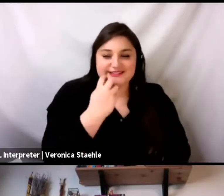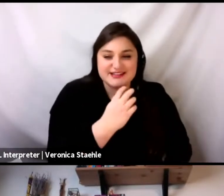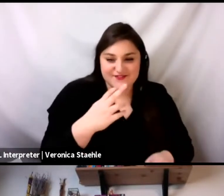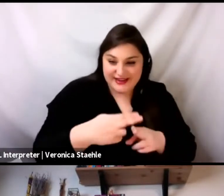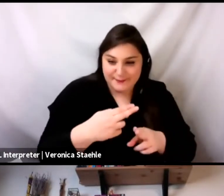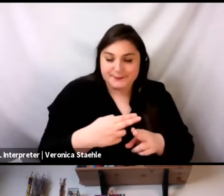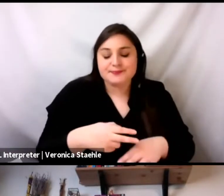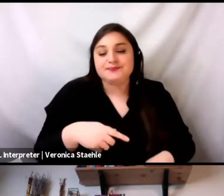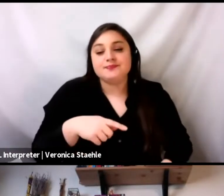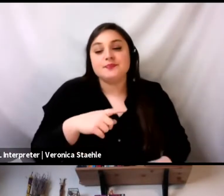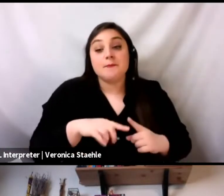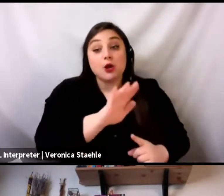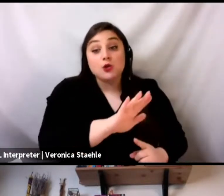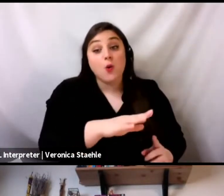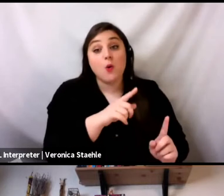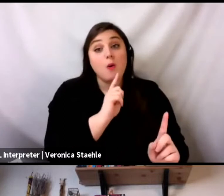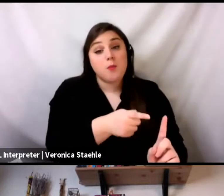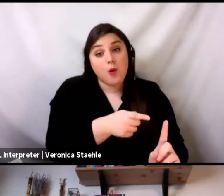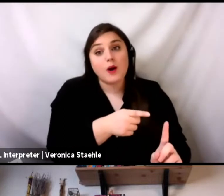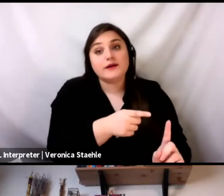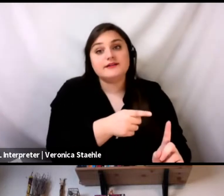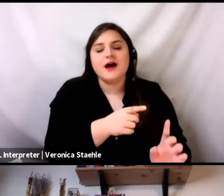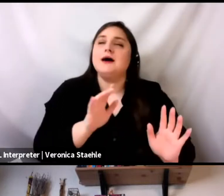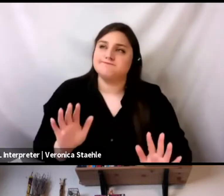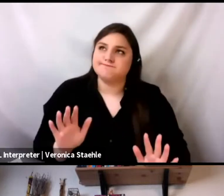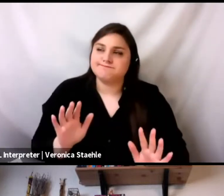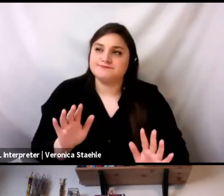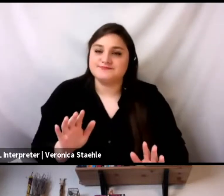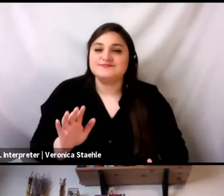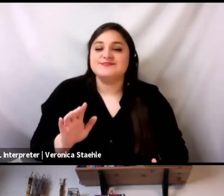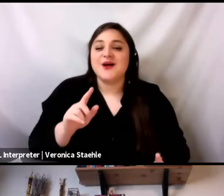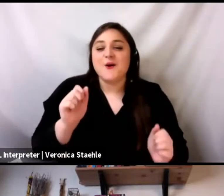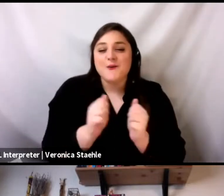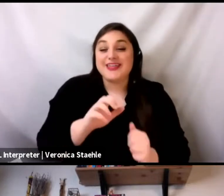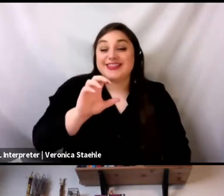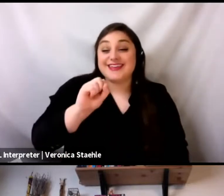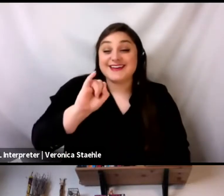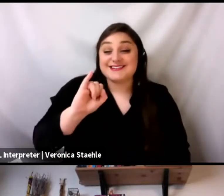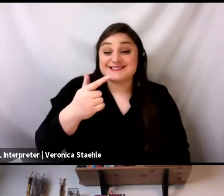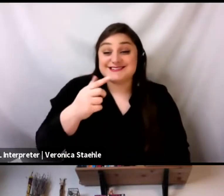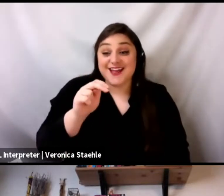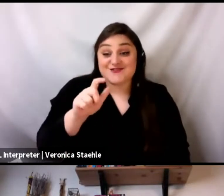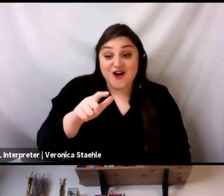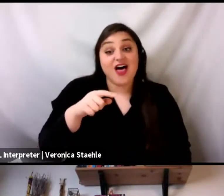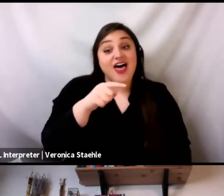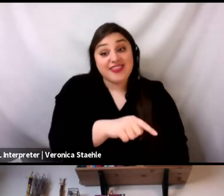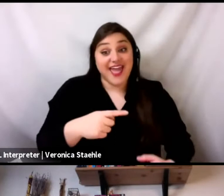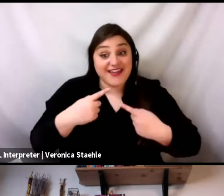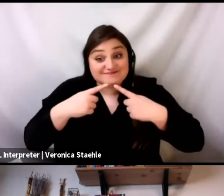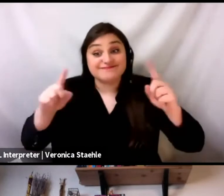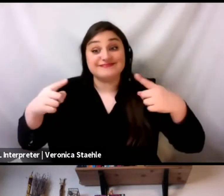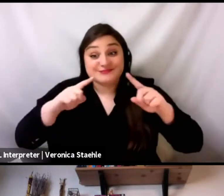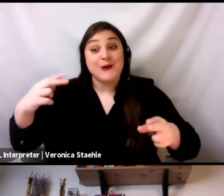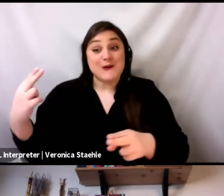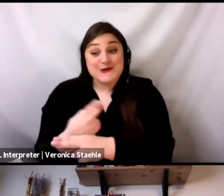pointed out relating to, okay, so Signal says this. How do I know? How do I believe it? Is it just